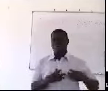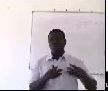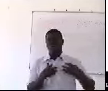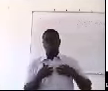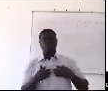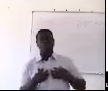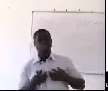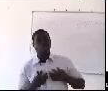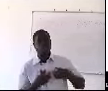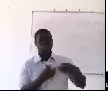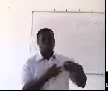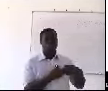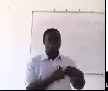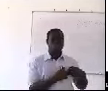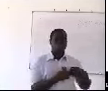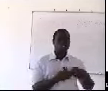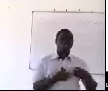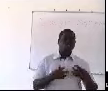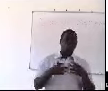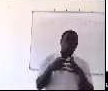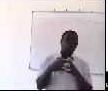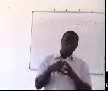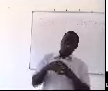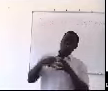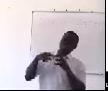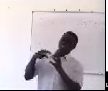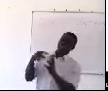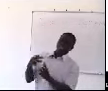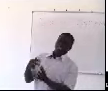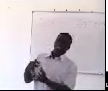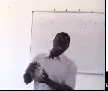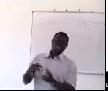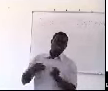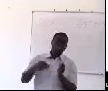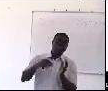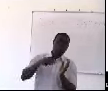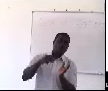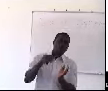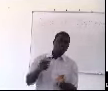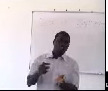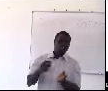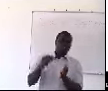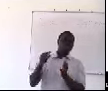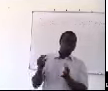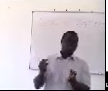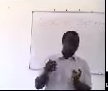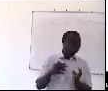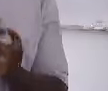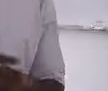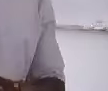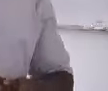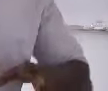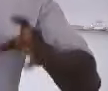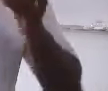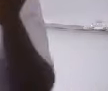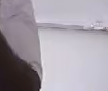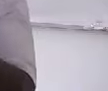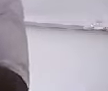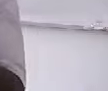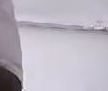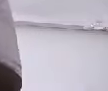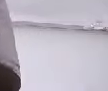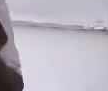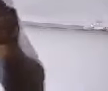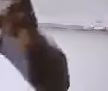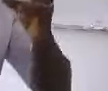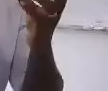and the bronchioles during respiration. In the lungs, you have the bronchia and the bronchioles. But whereas the parasympathetic,